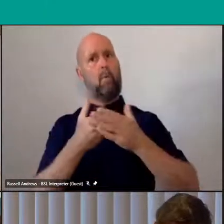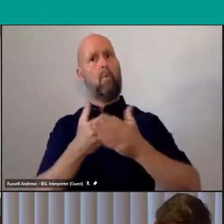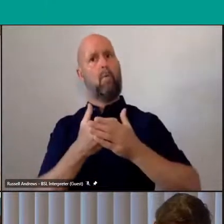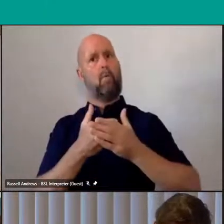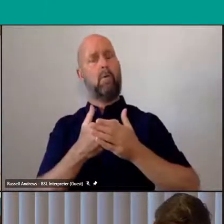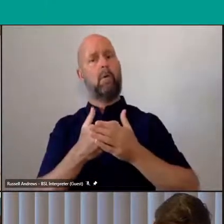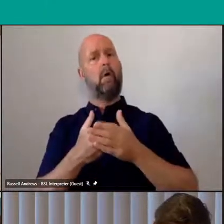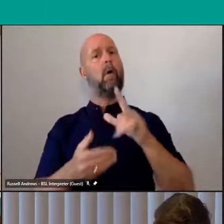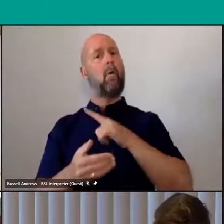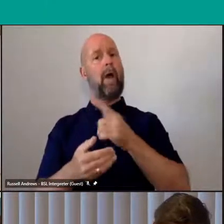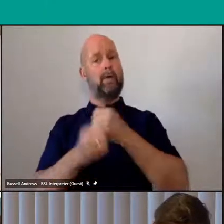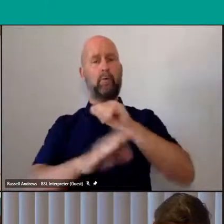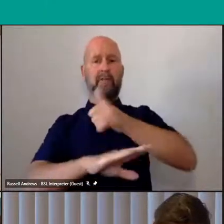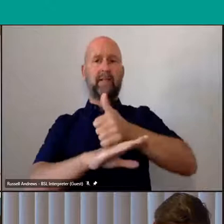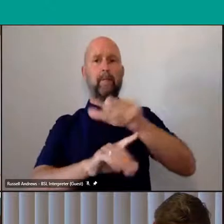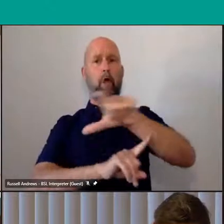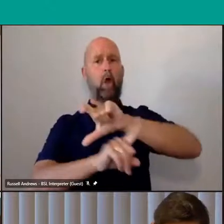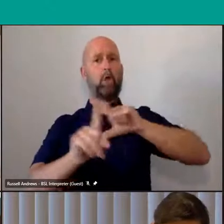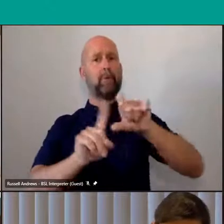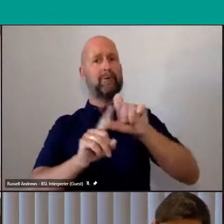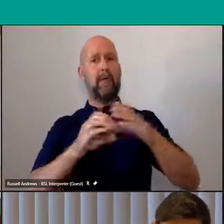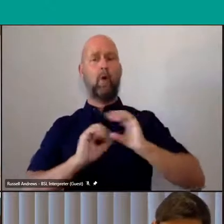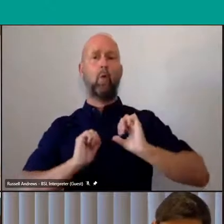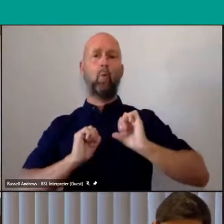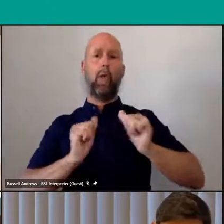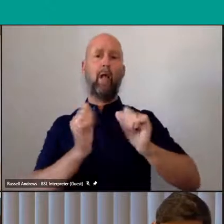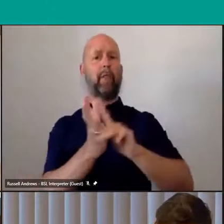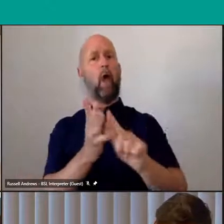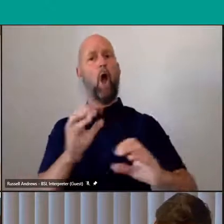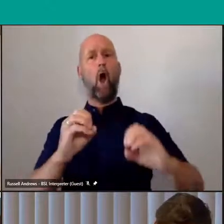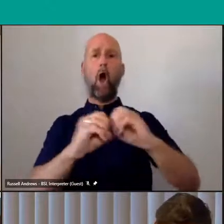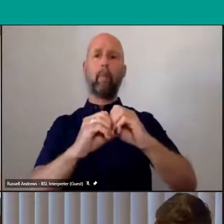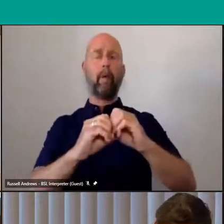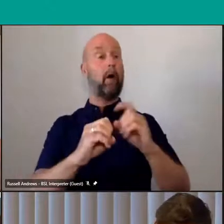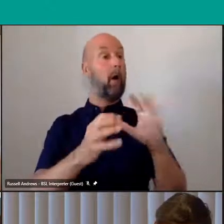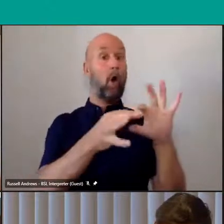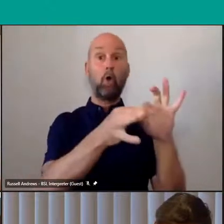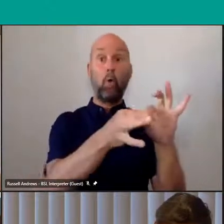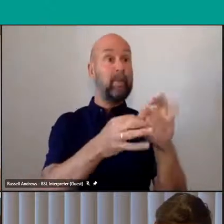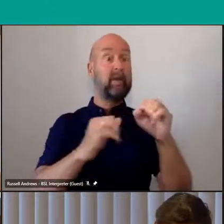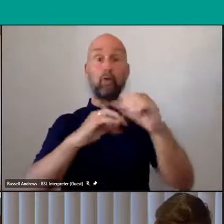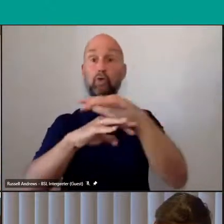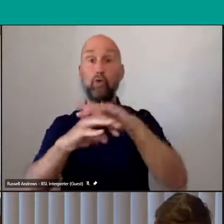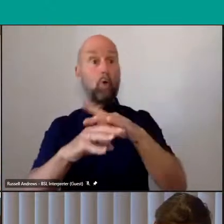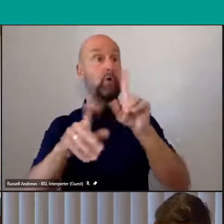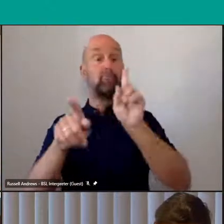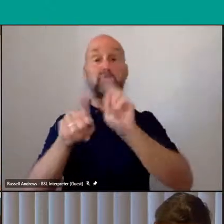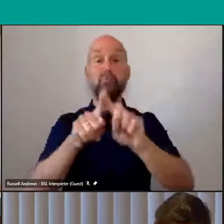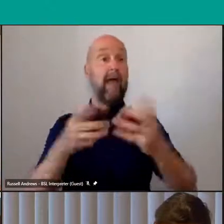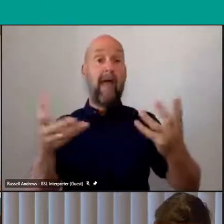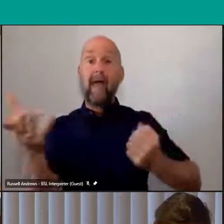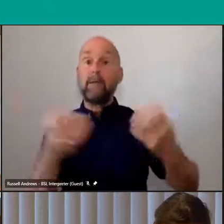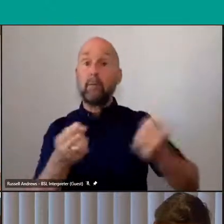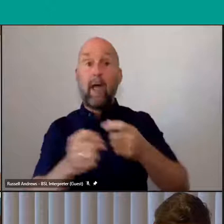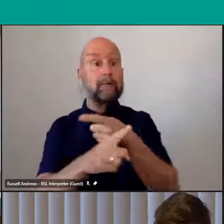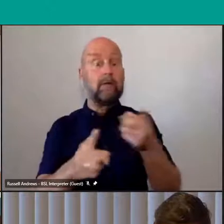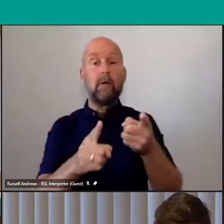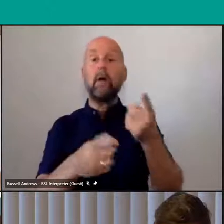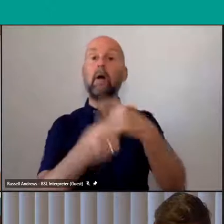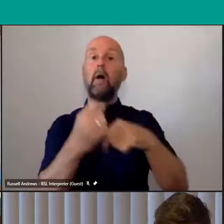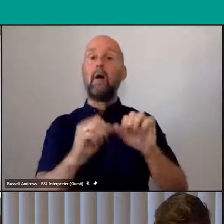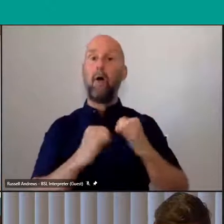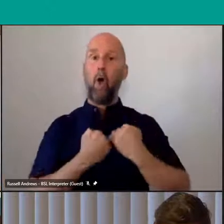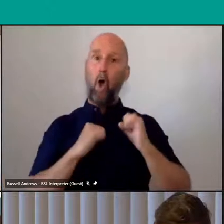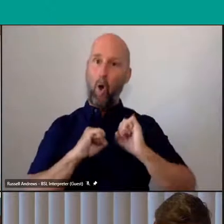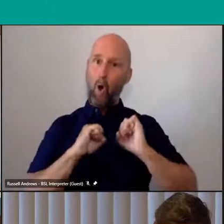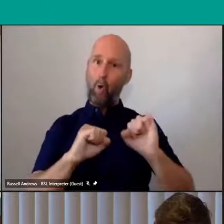wealth hub across the city region to support and grow cooperatives, social community enterprises that can be owned by